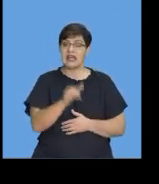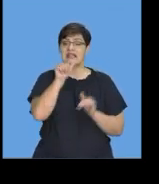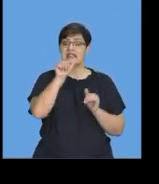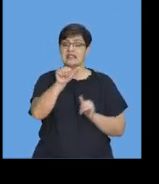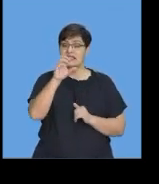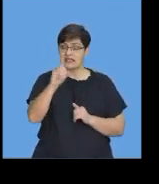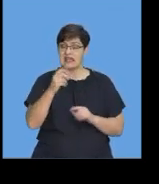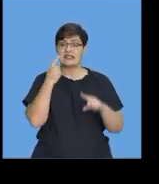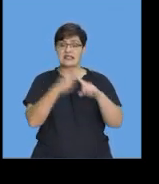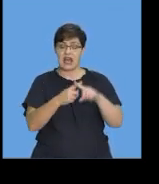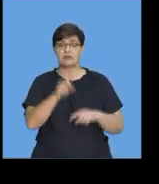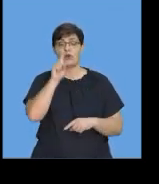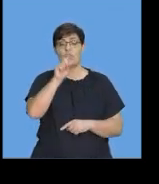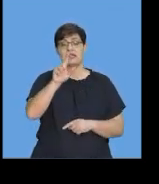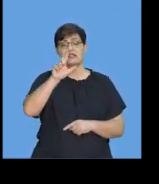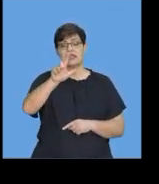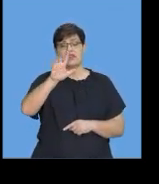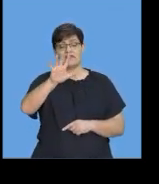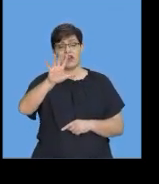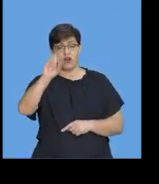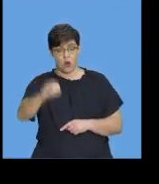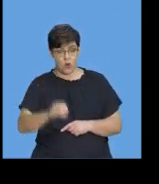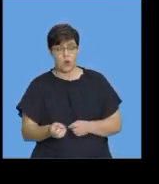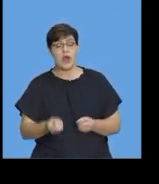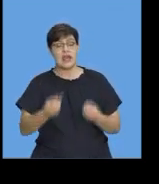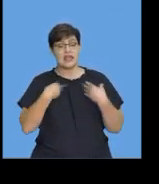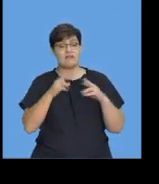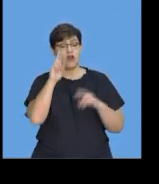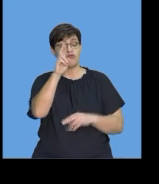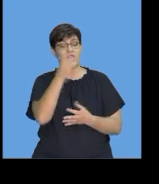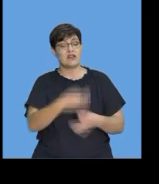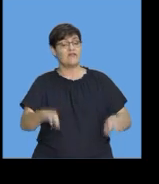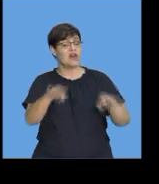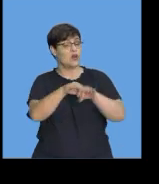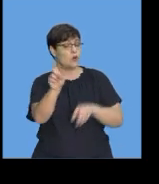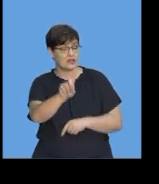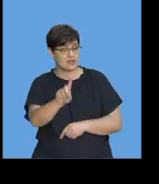times 1,750 will give you a rand value of